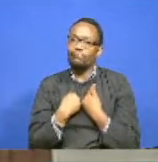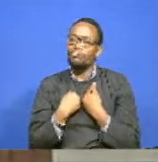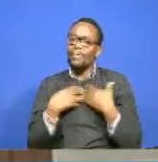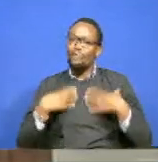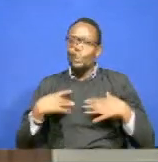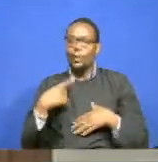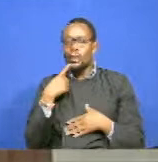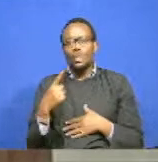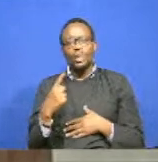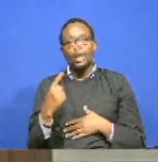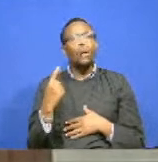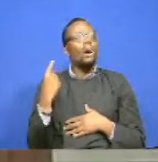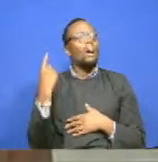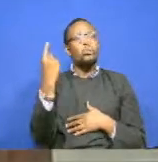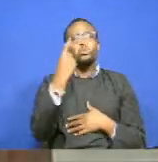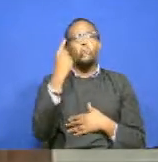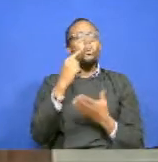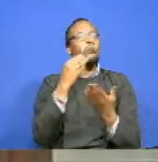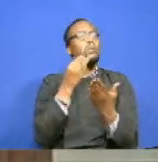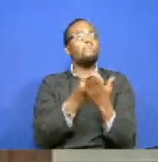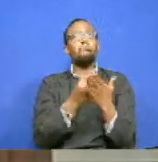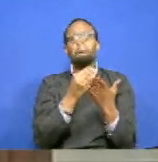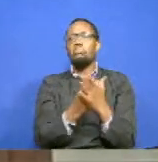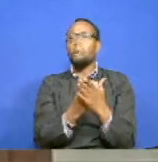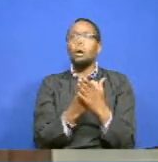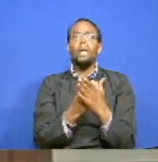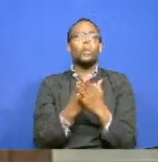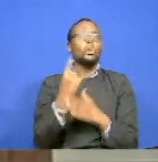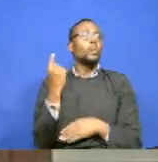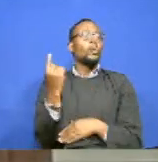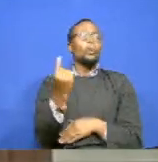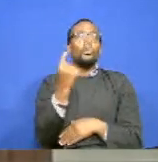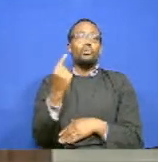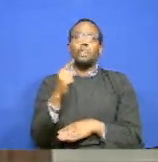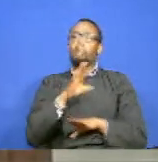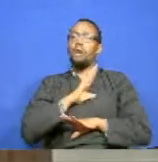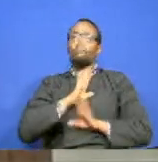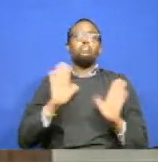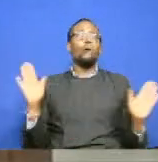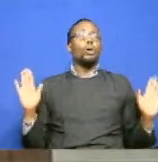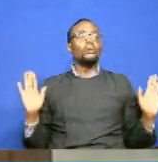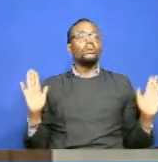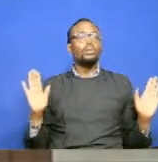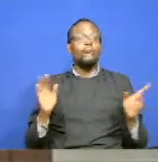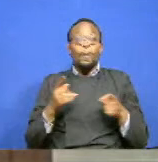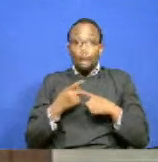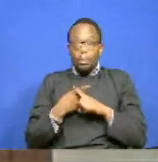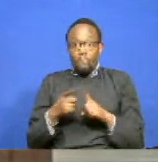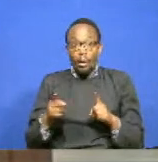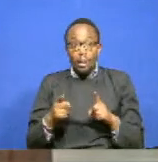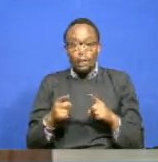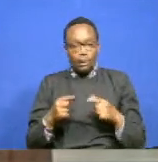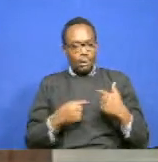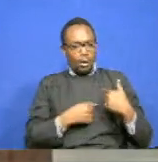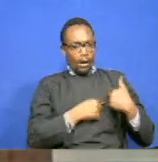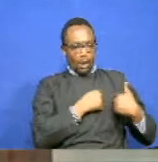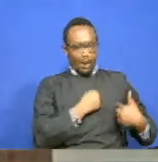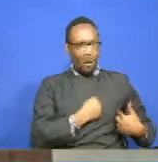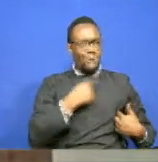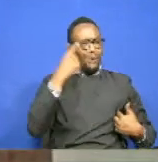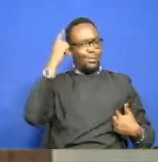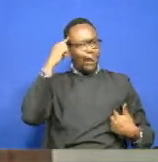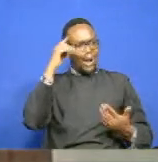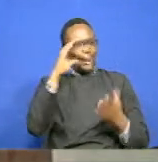saying, it's all what money can do, is all there is. But without the heart and the mind